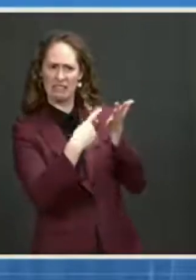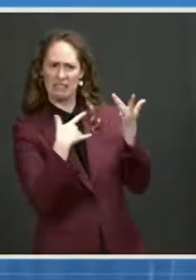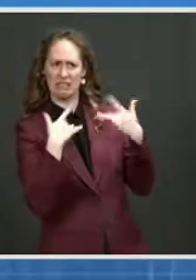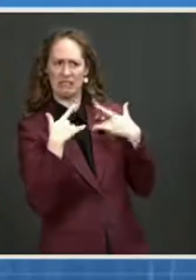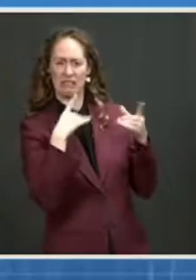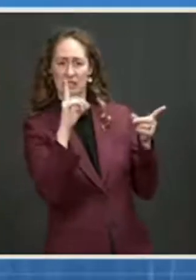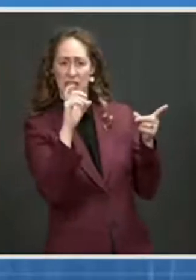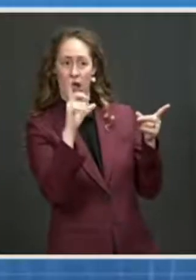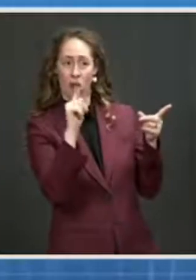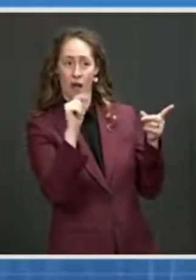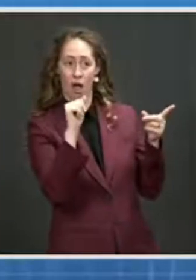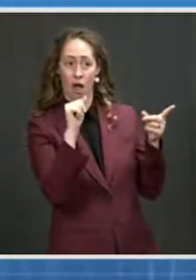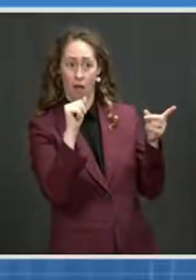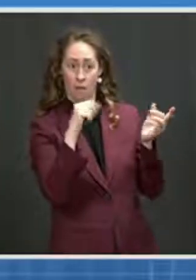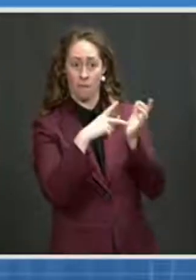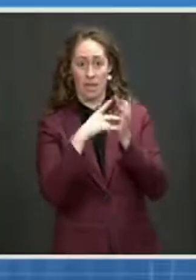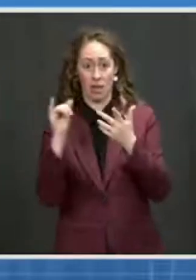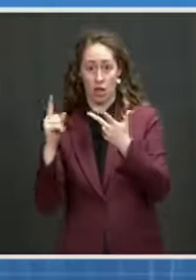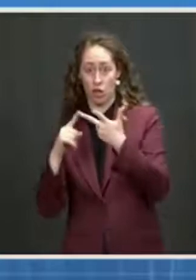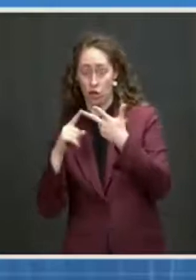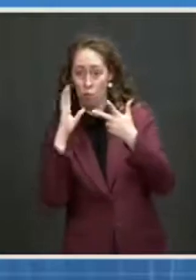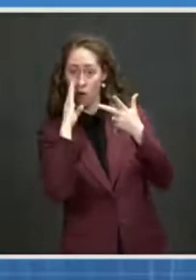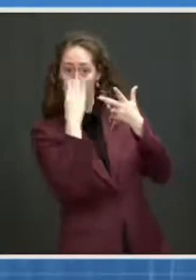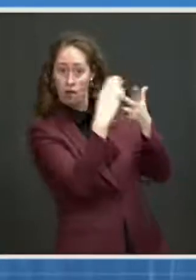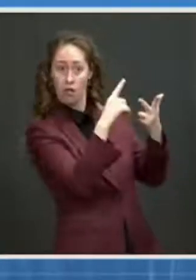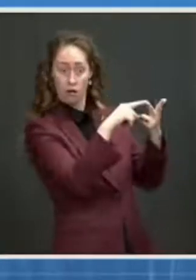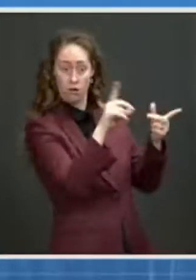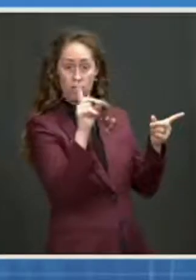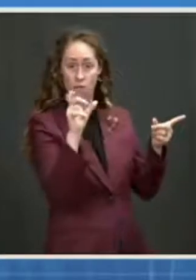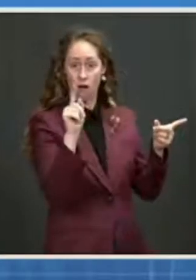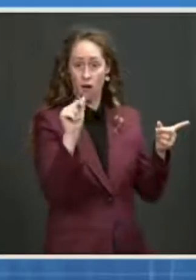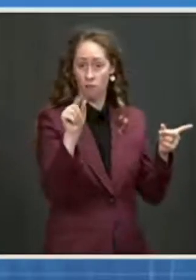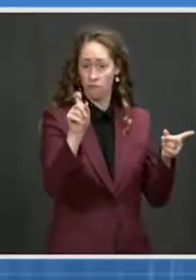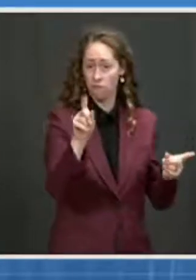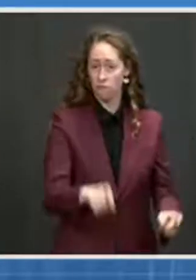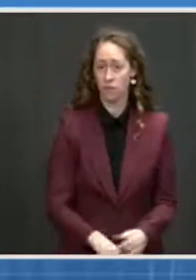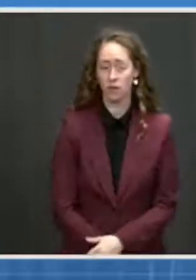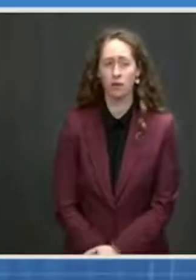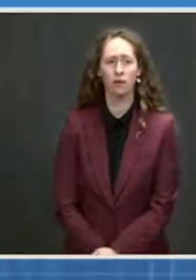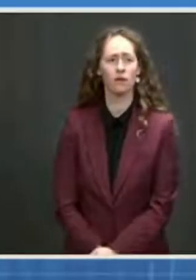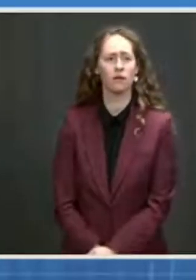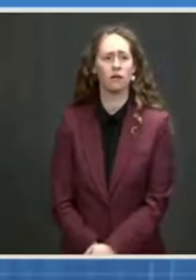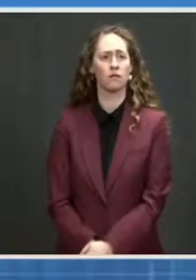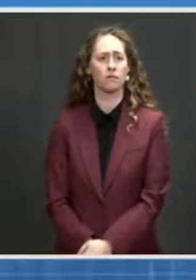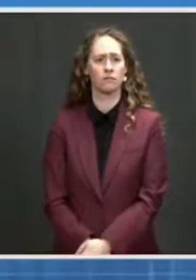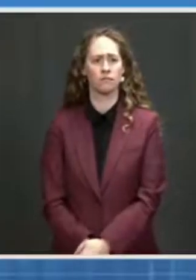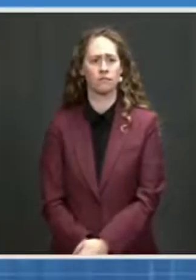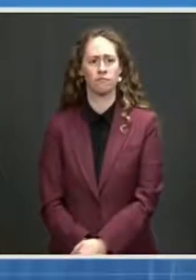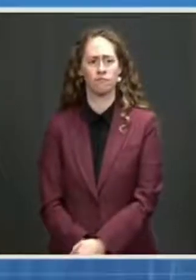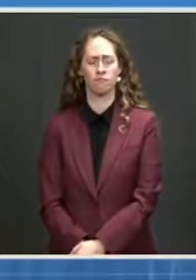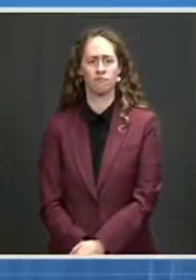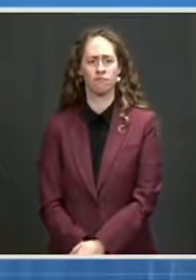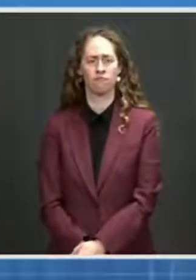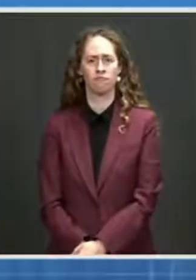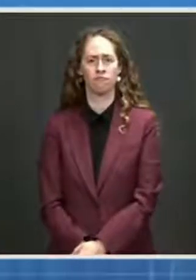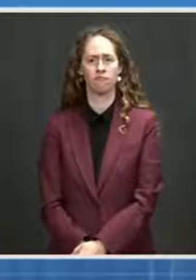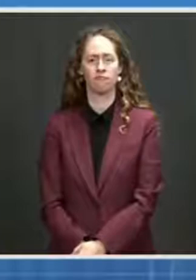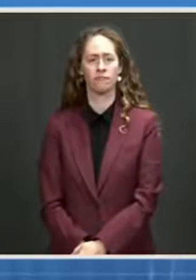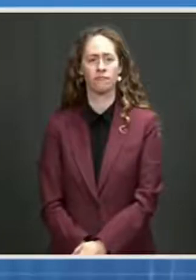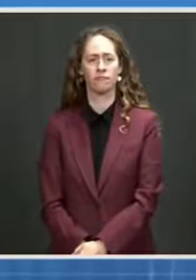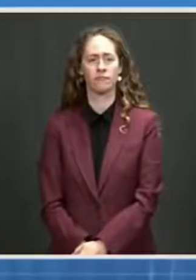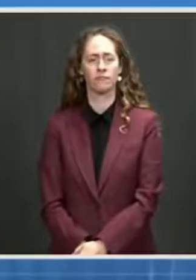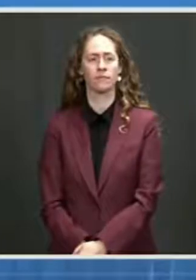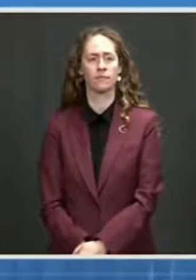As yet, there is not a trial that is specific in the sense of variant